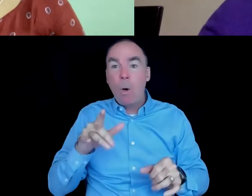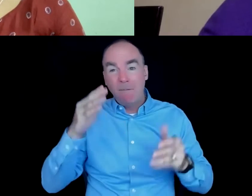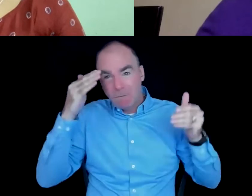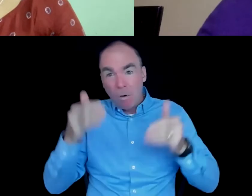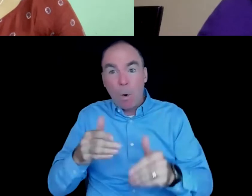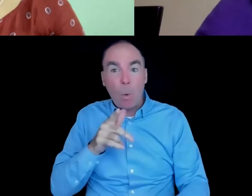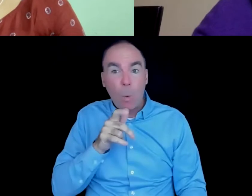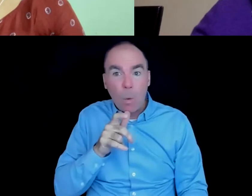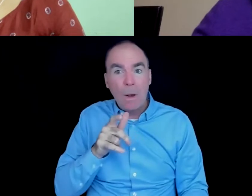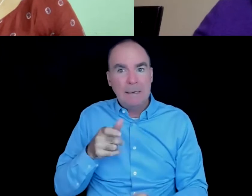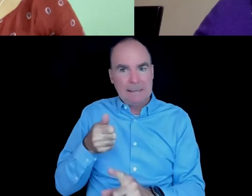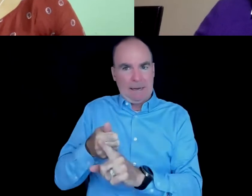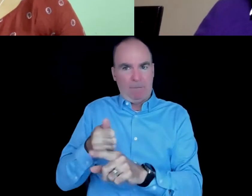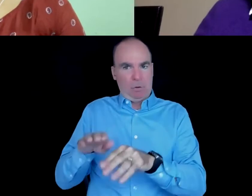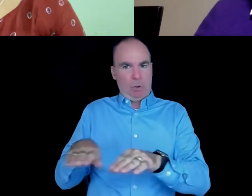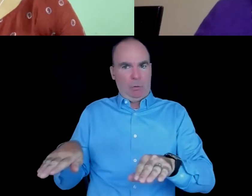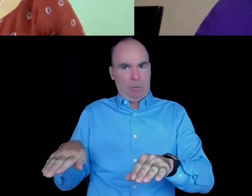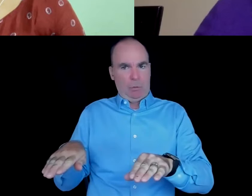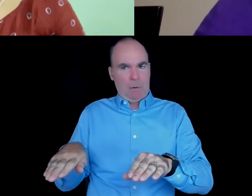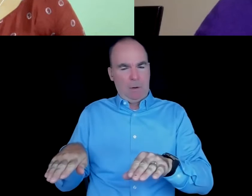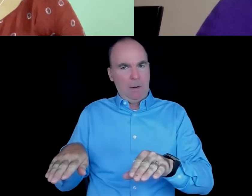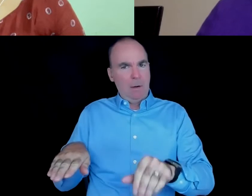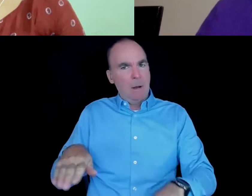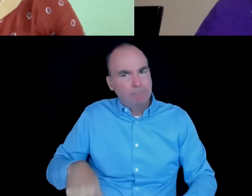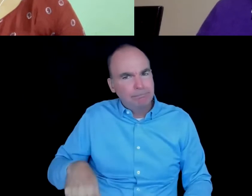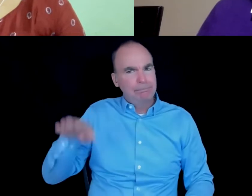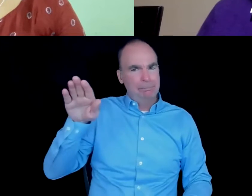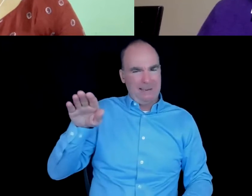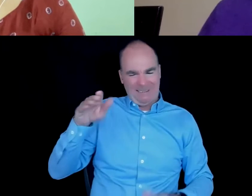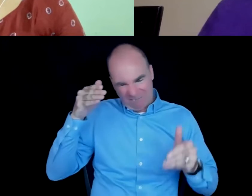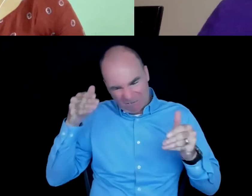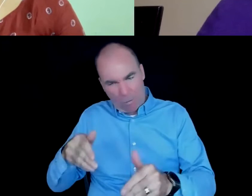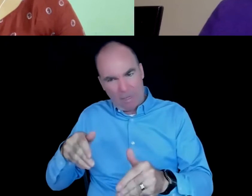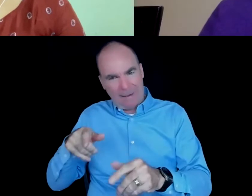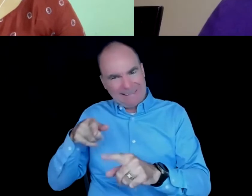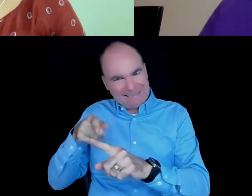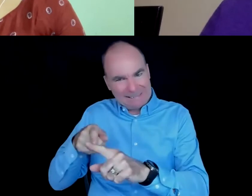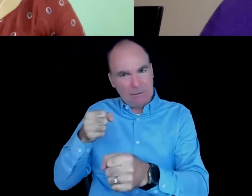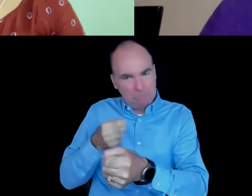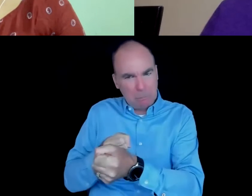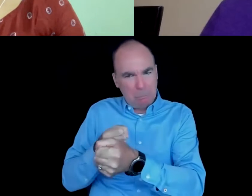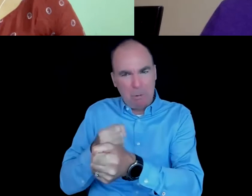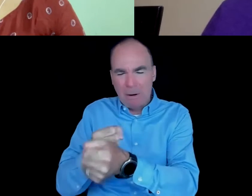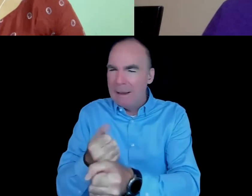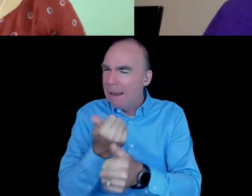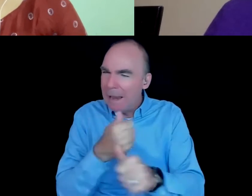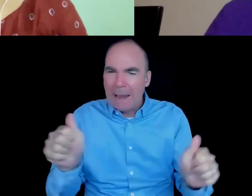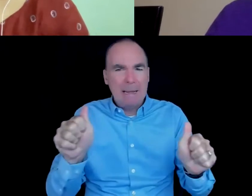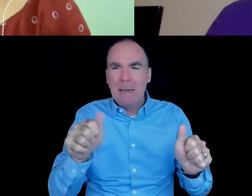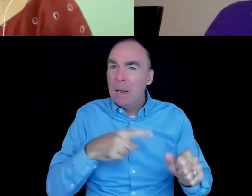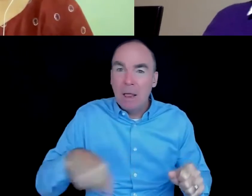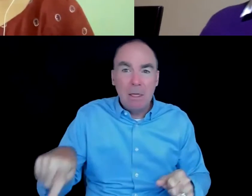the way to global with enabling policies and political goodwill. Thank you so much, Anaya.